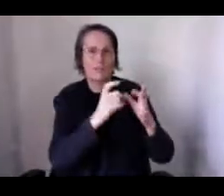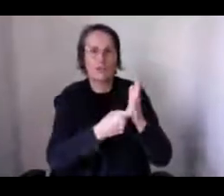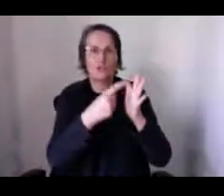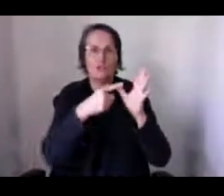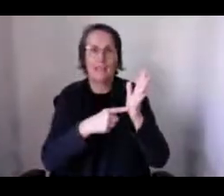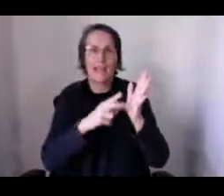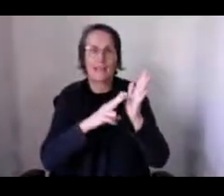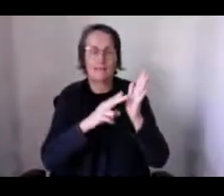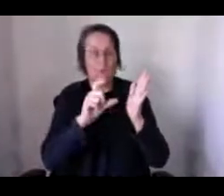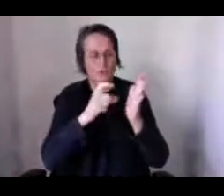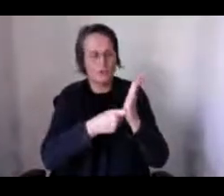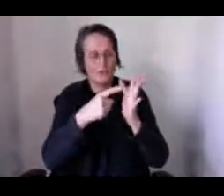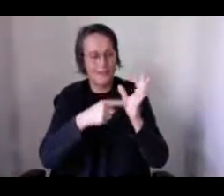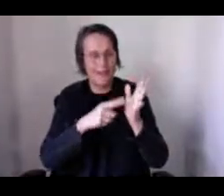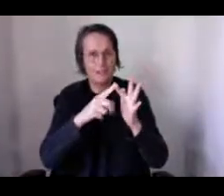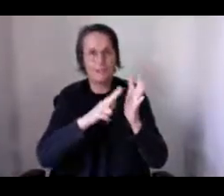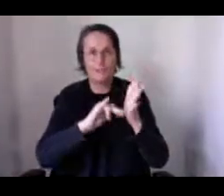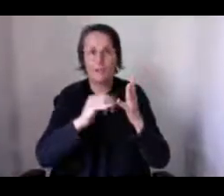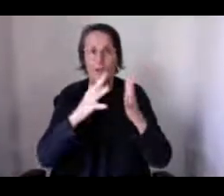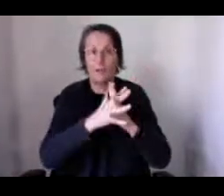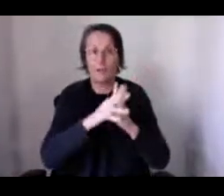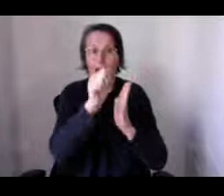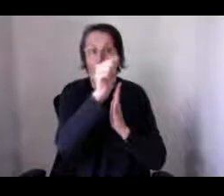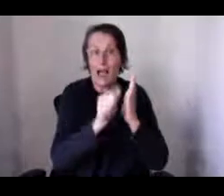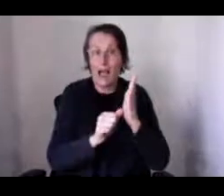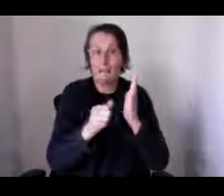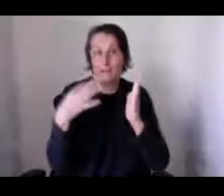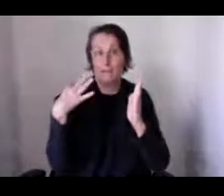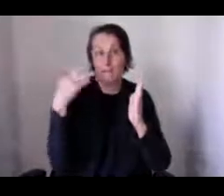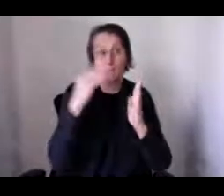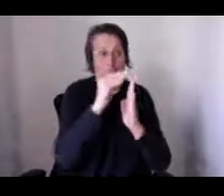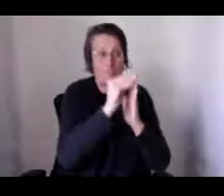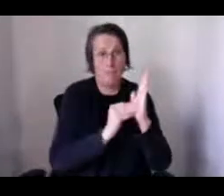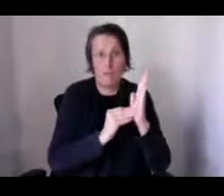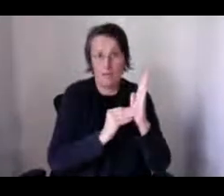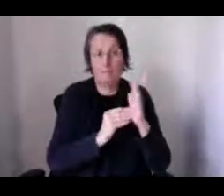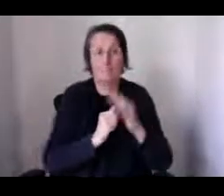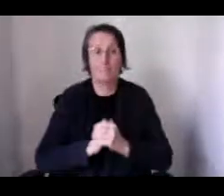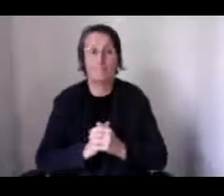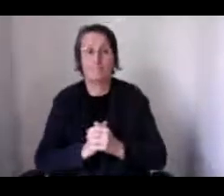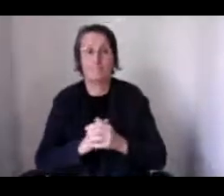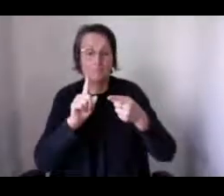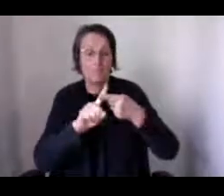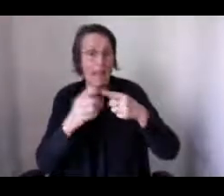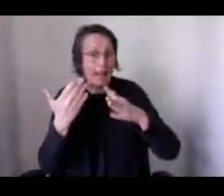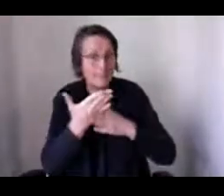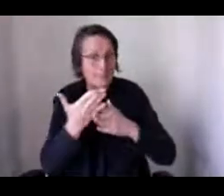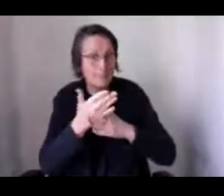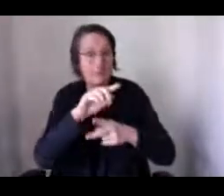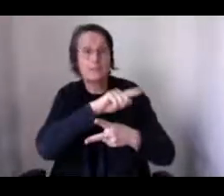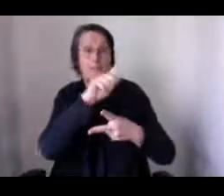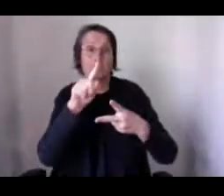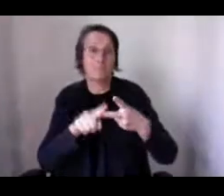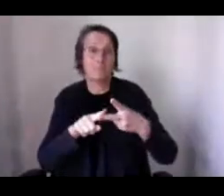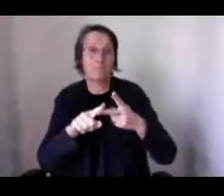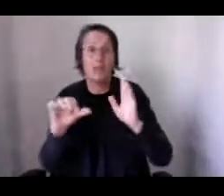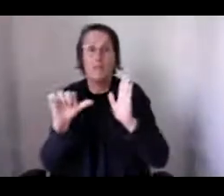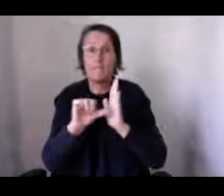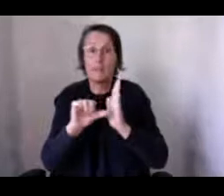Program. Firstly, we'll look at some accessibility, then funding available for individual and